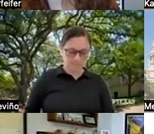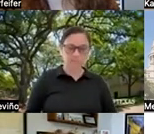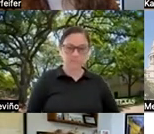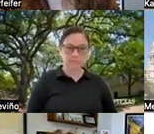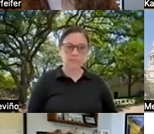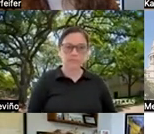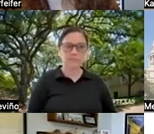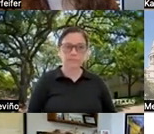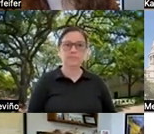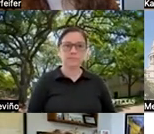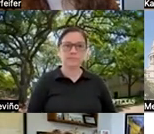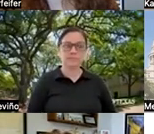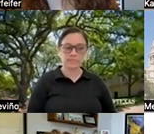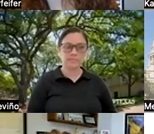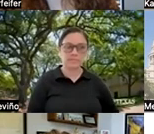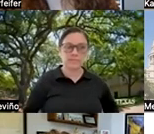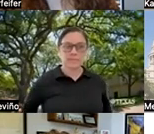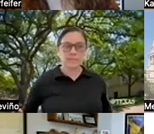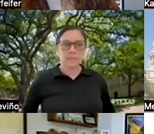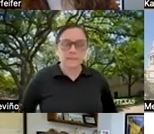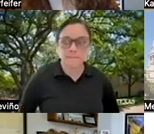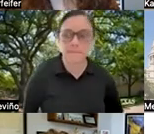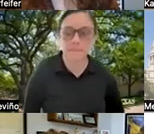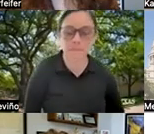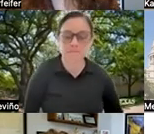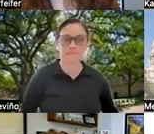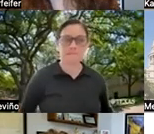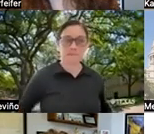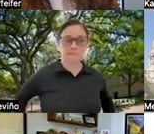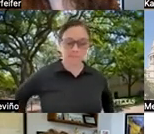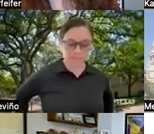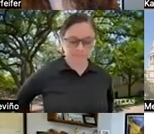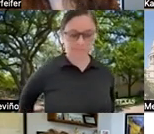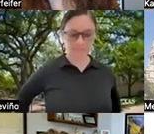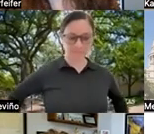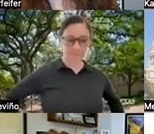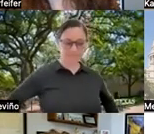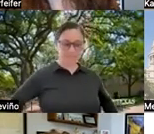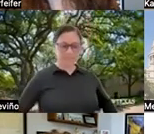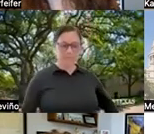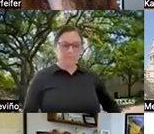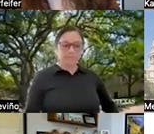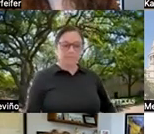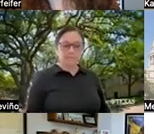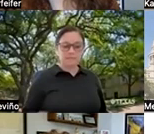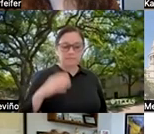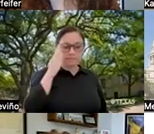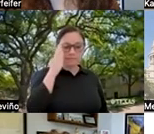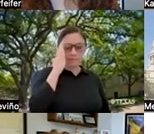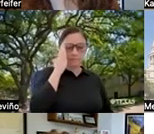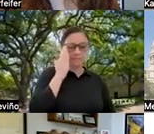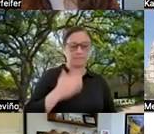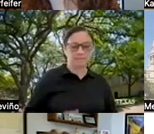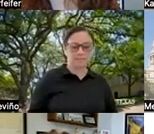this morning orienting ourselves to the process and each other. Then we'll talk about the